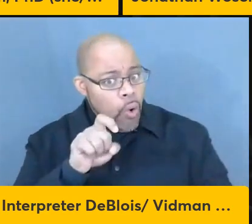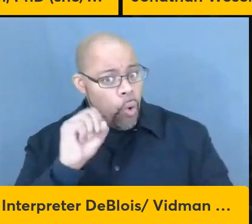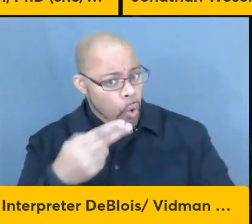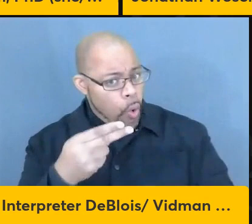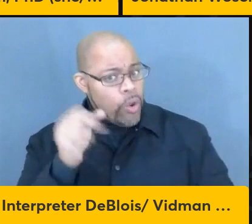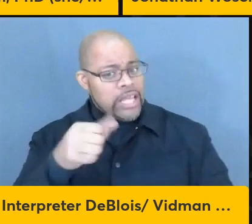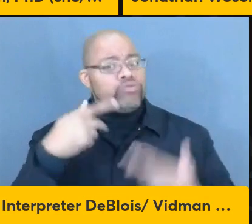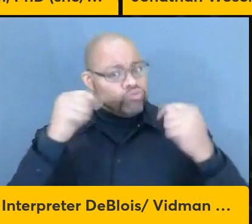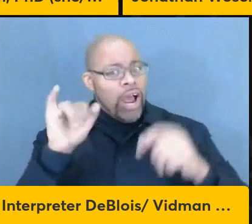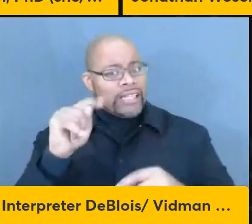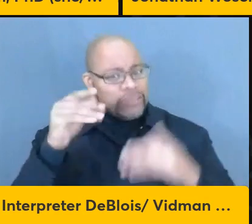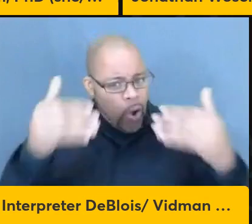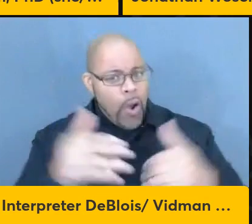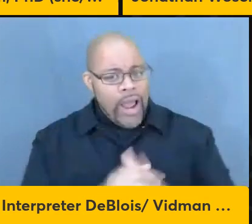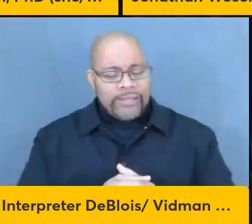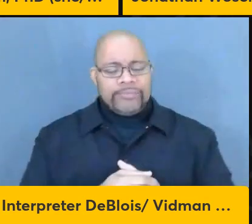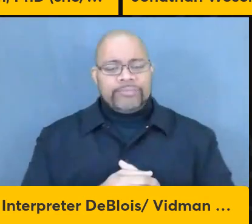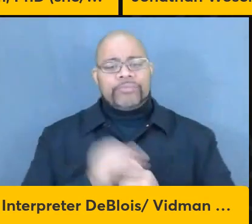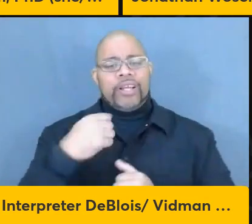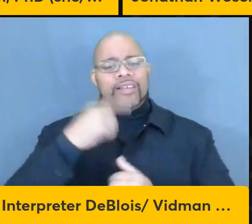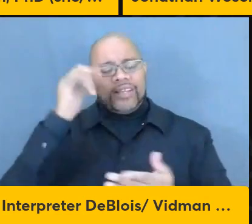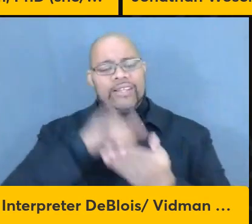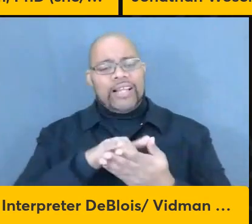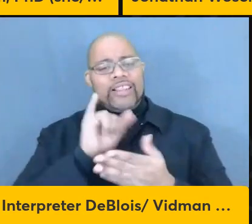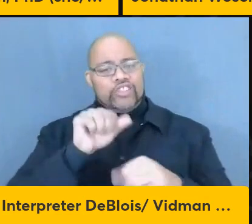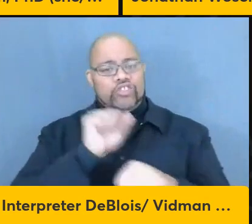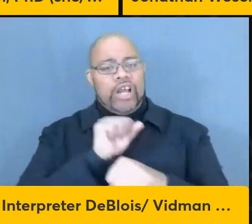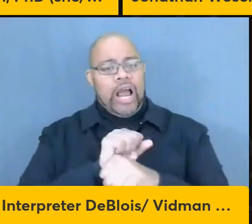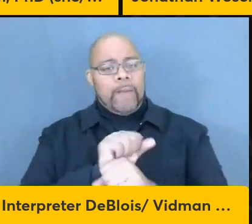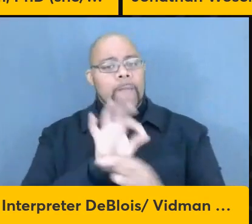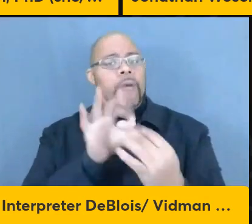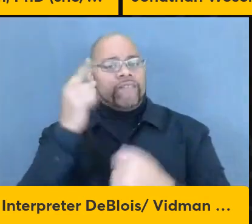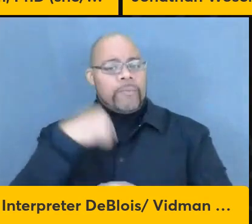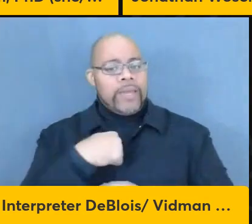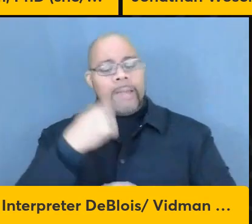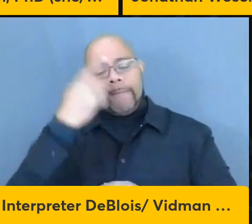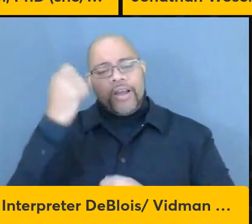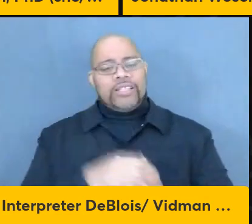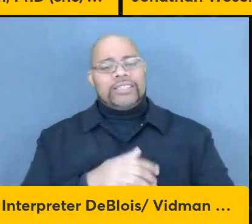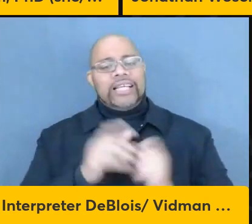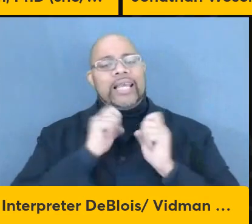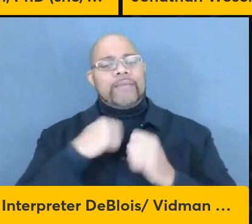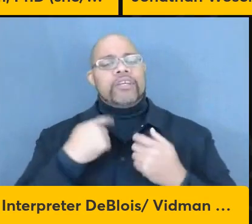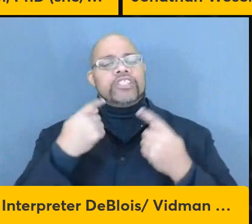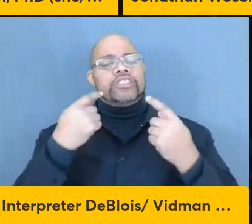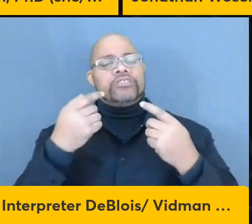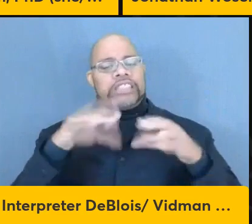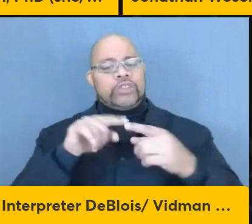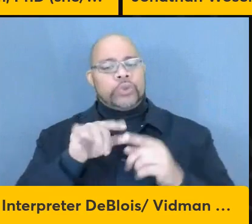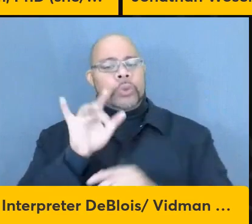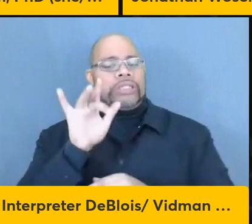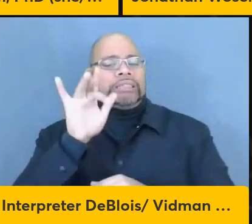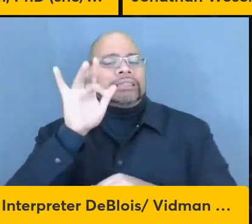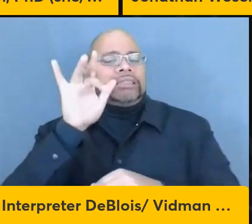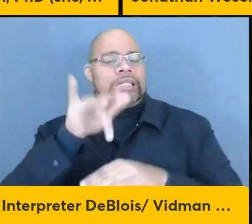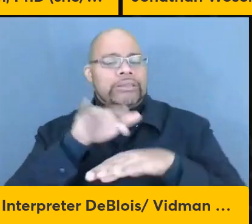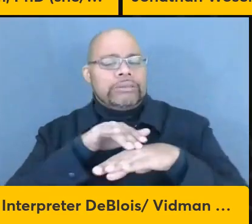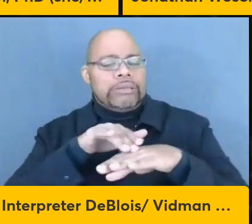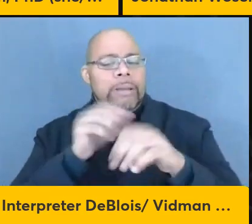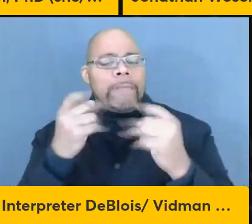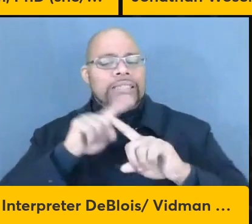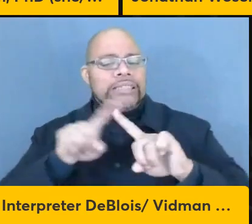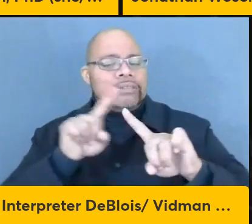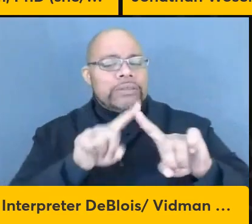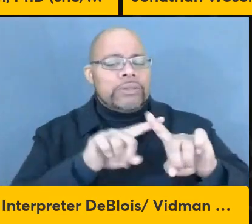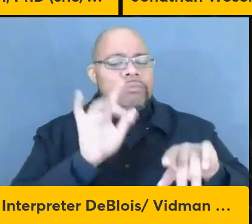yeah, let's try it. So I think this job was perfect for me because it gives me a chance to dip my toes in as many pies